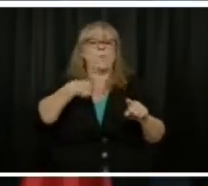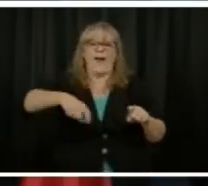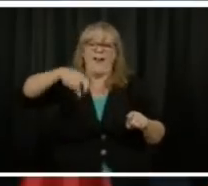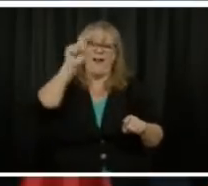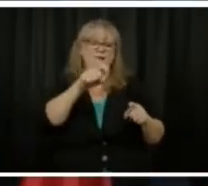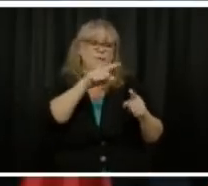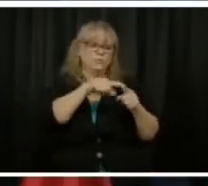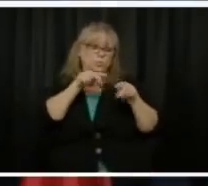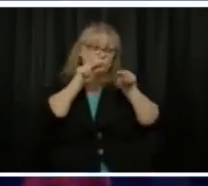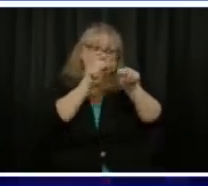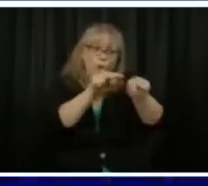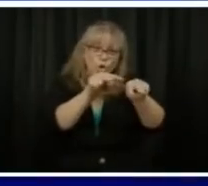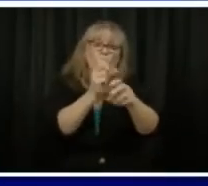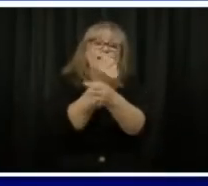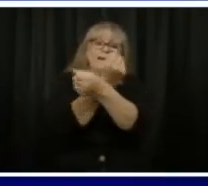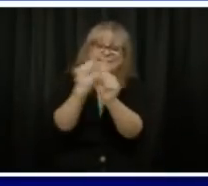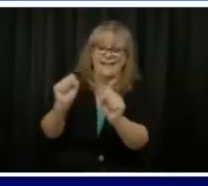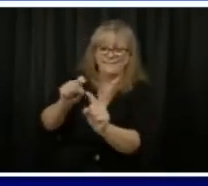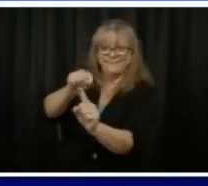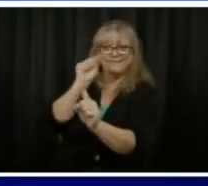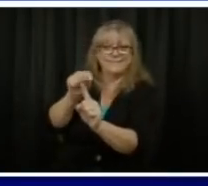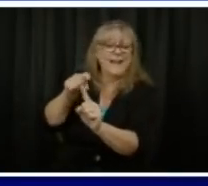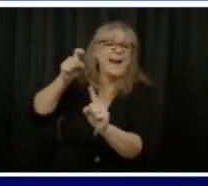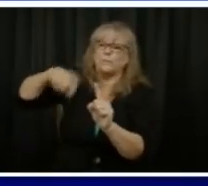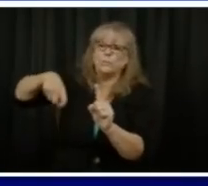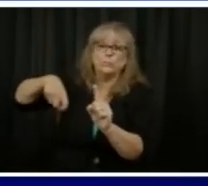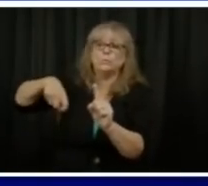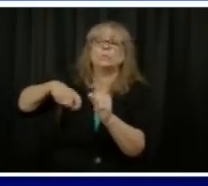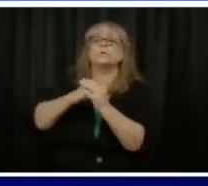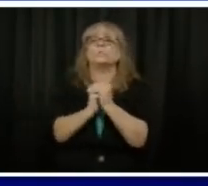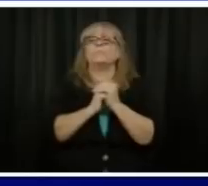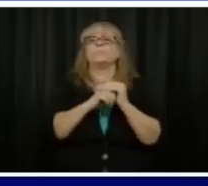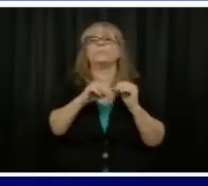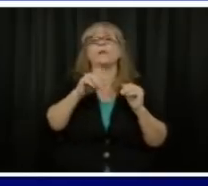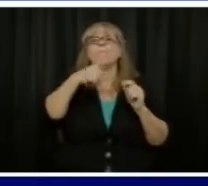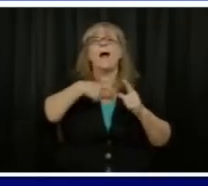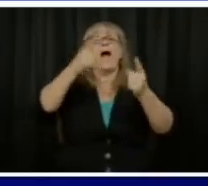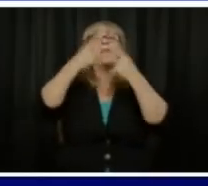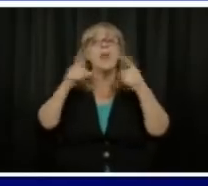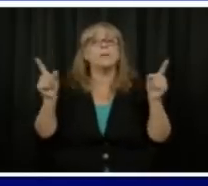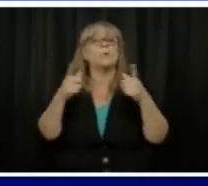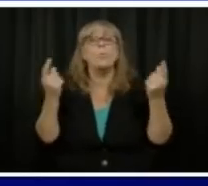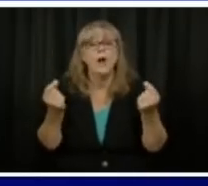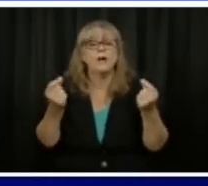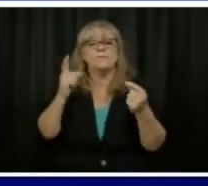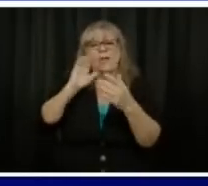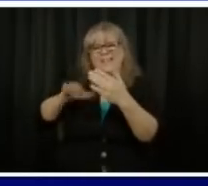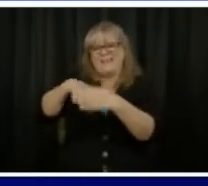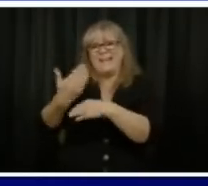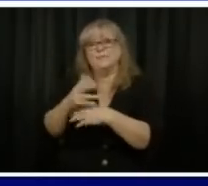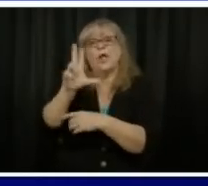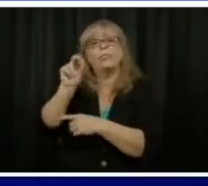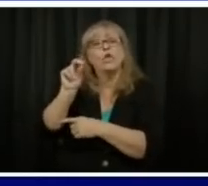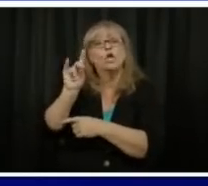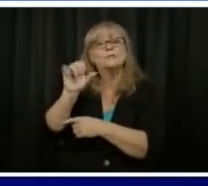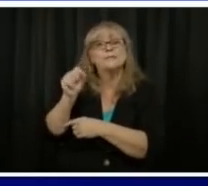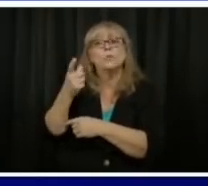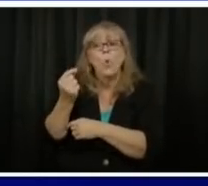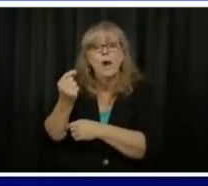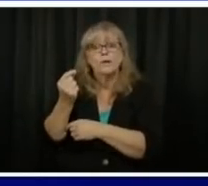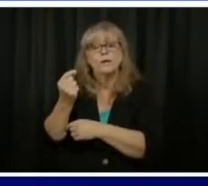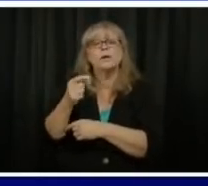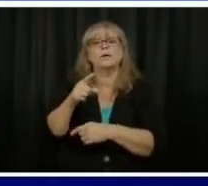I'm announcing that for the next 30 days, we want to, from the policy side, help improve that responsibility